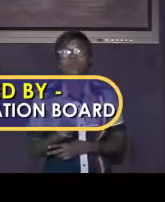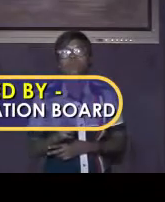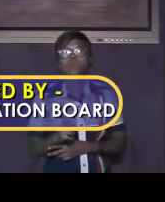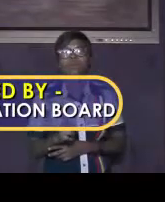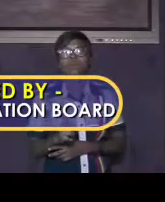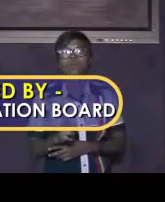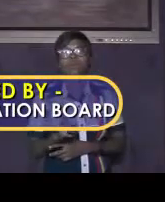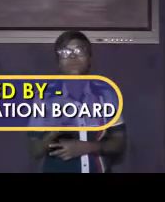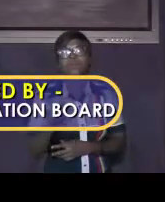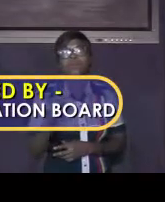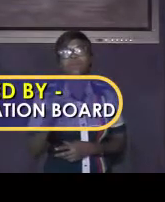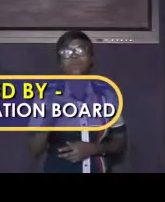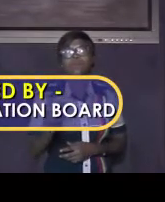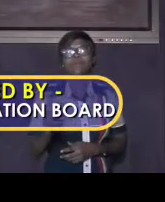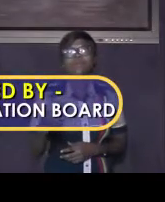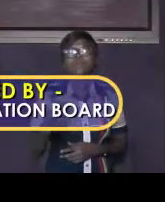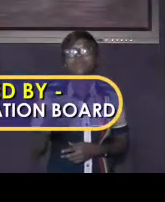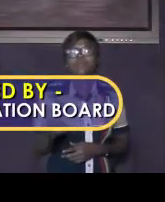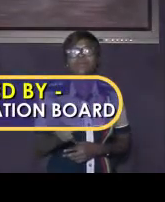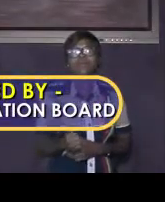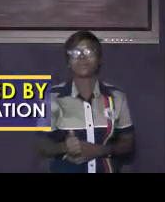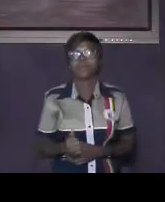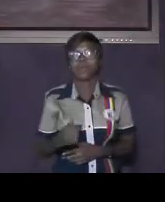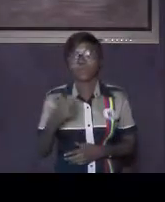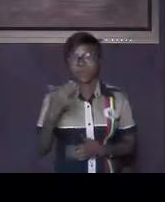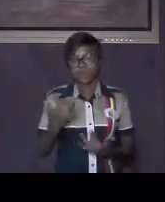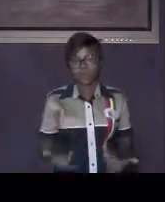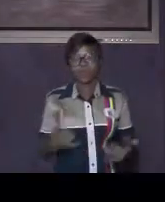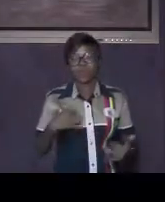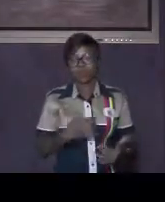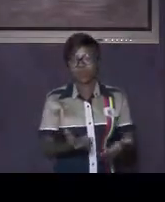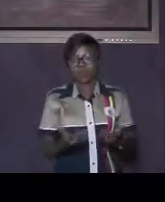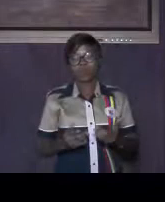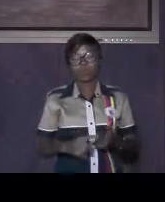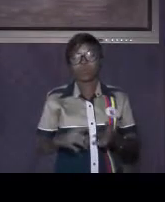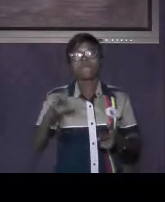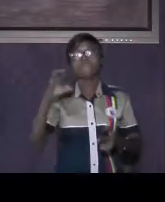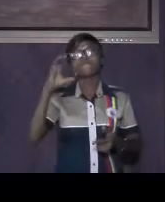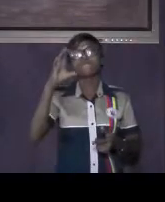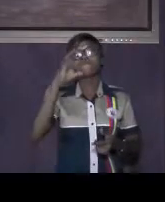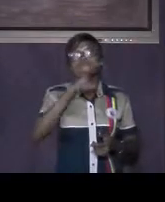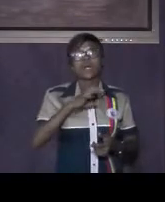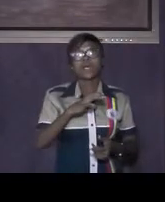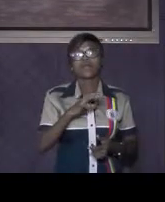hectares is 1 square kilometers. Now we want to find for